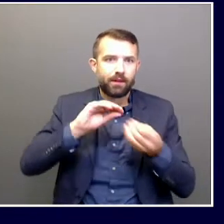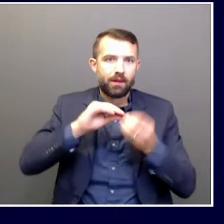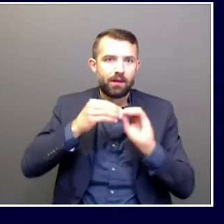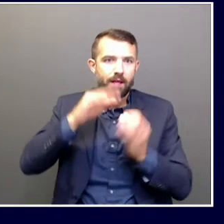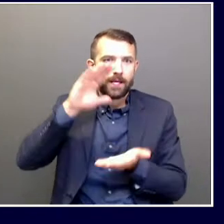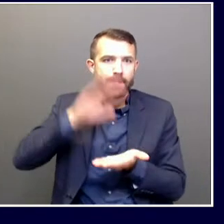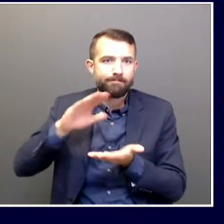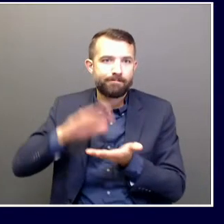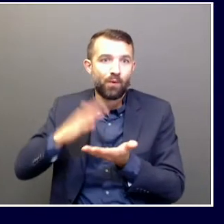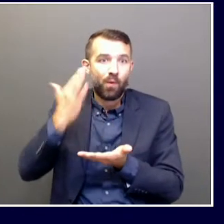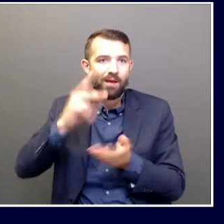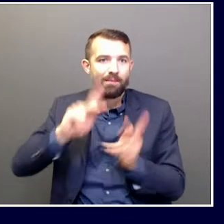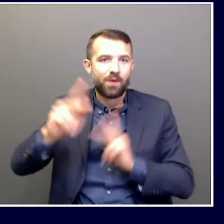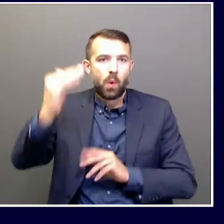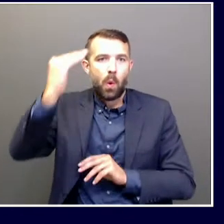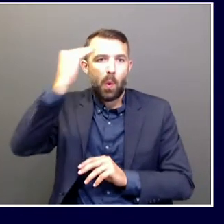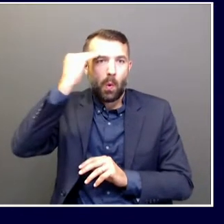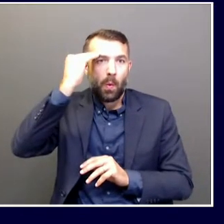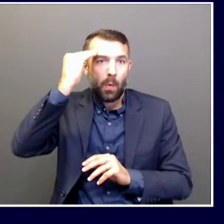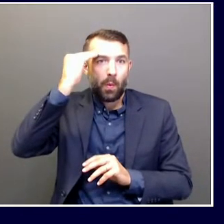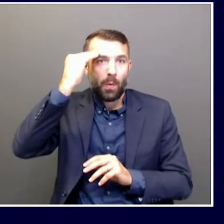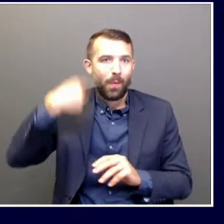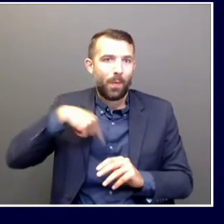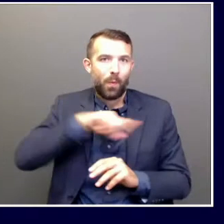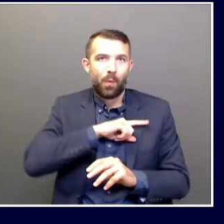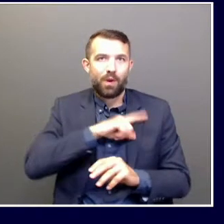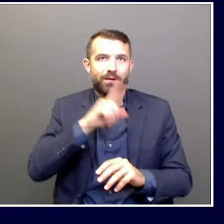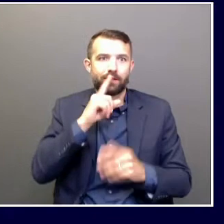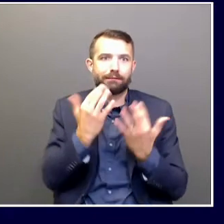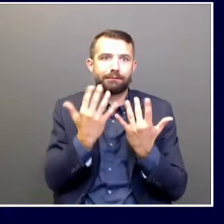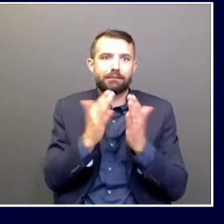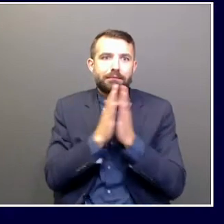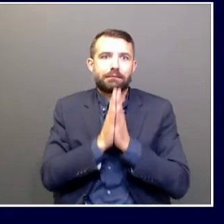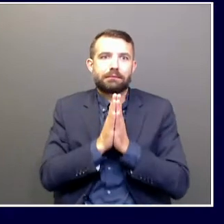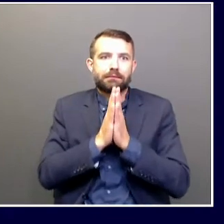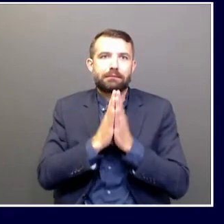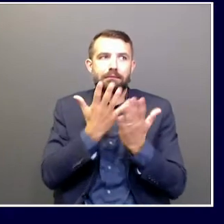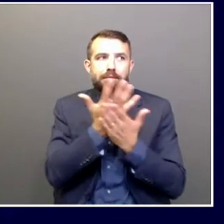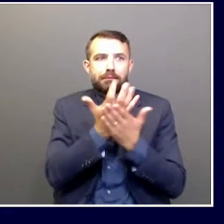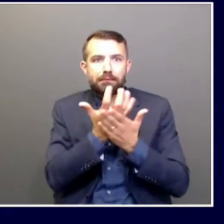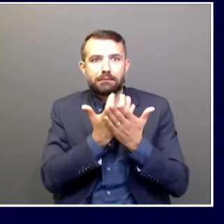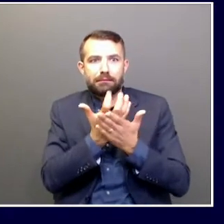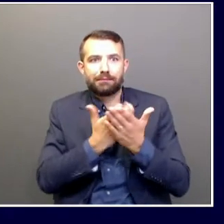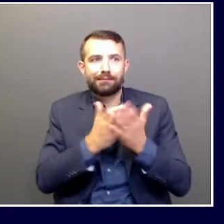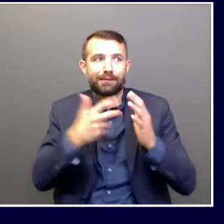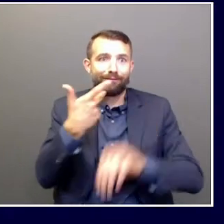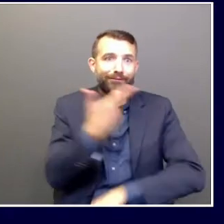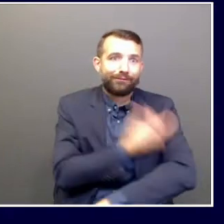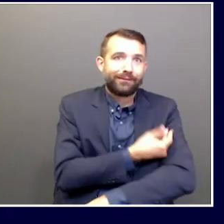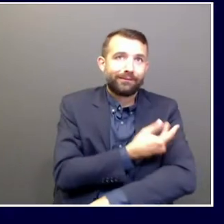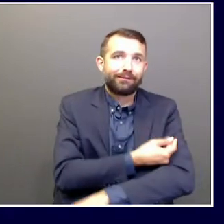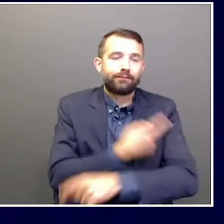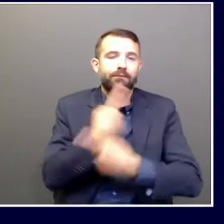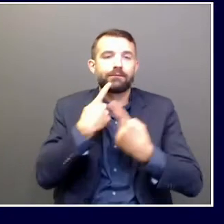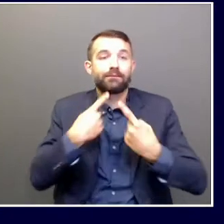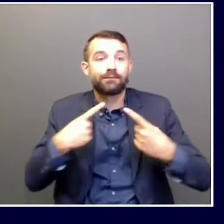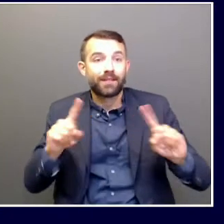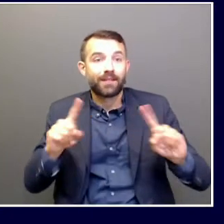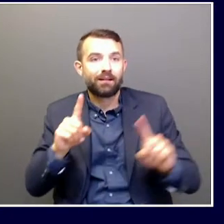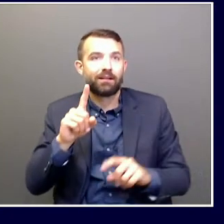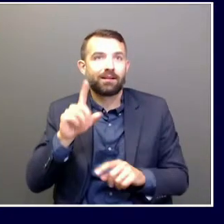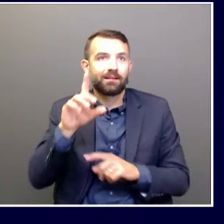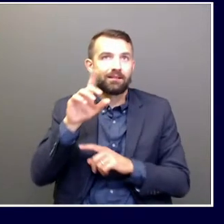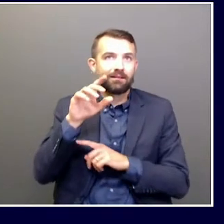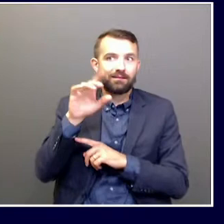And we were waiting and praying and begging for a vaccine. And then December and January came and we got these vaccines. A state of